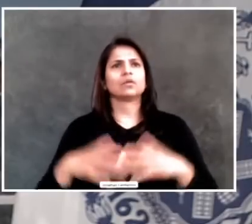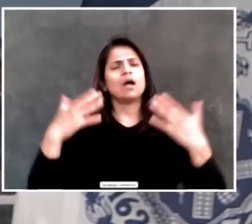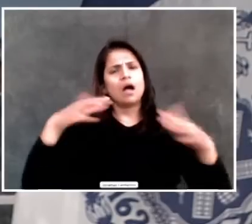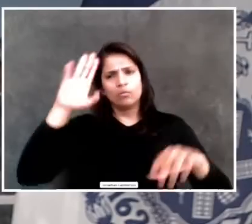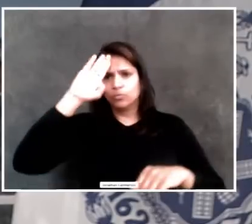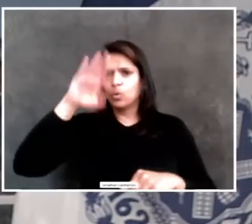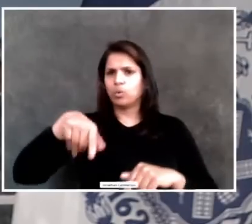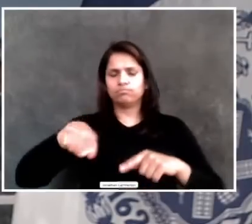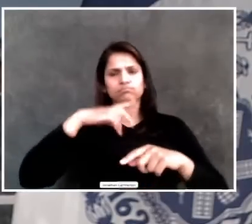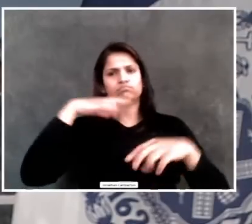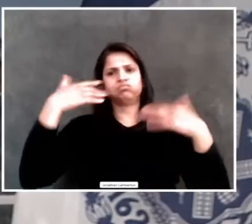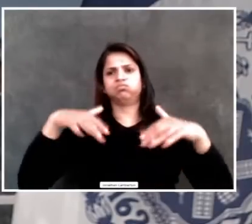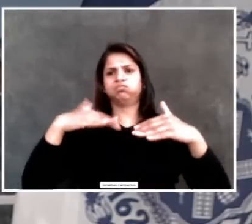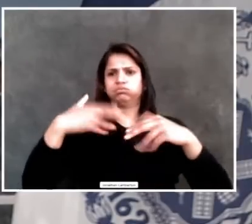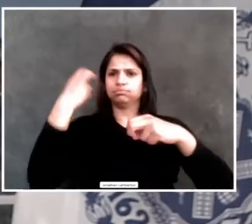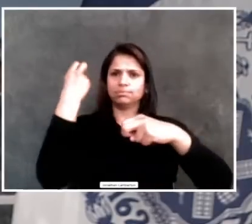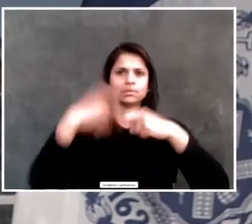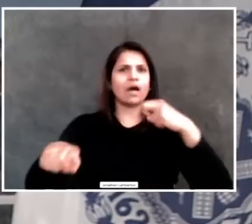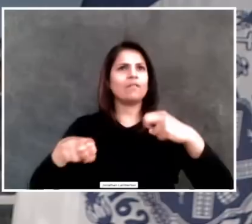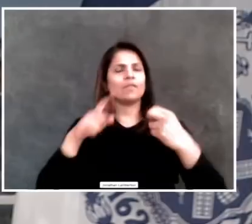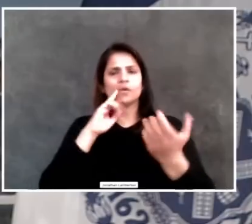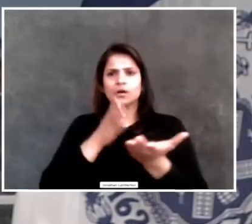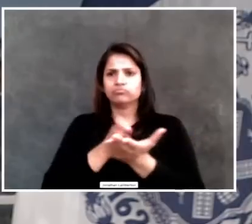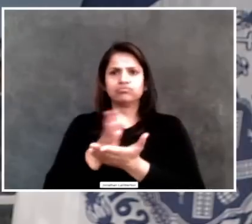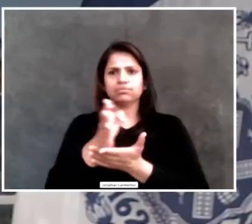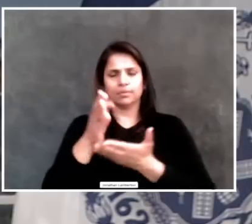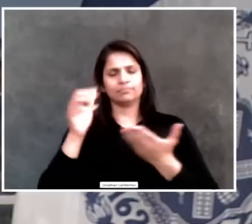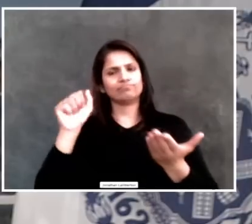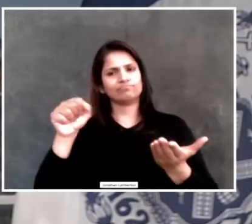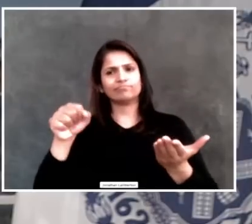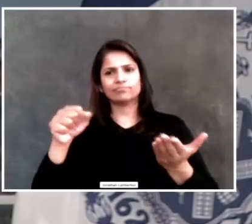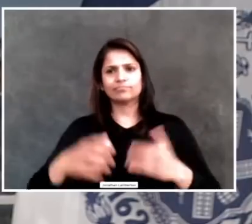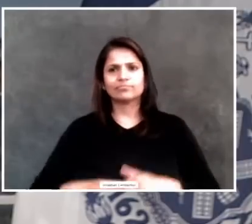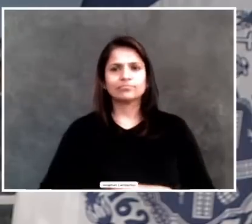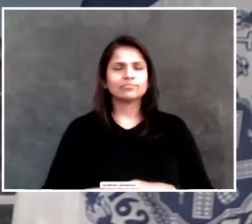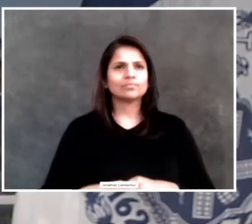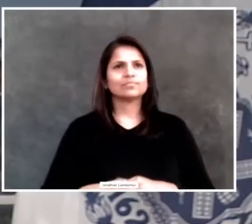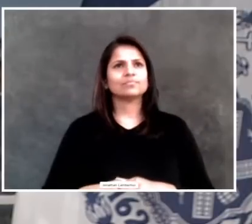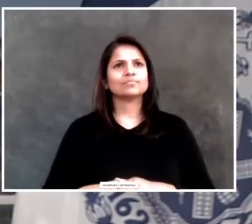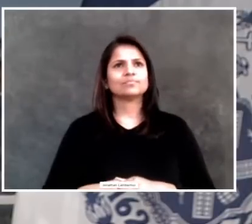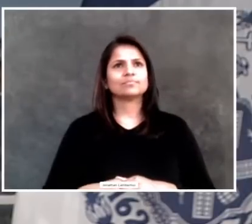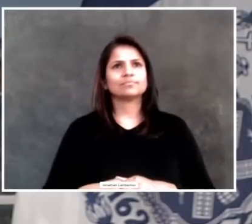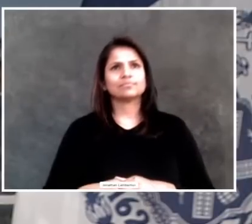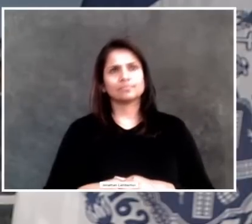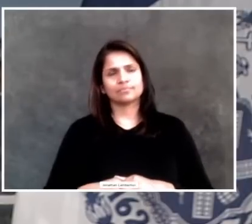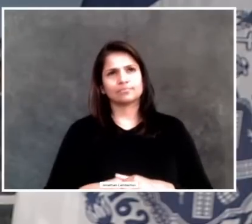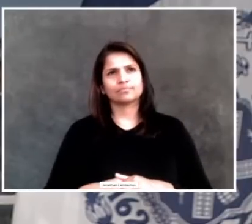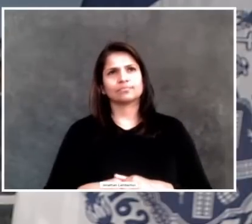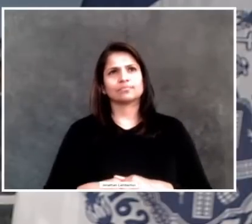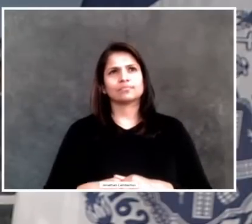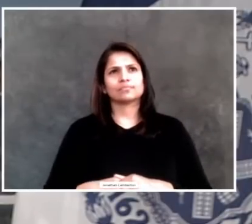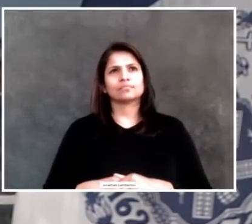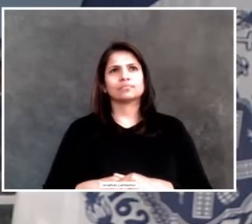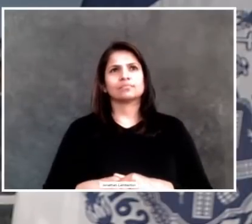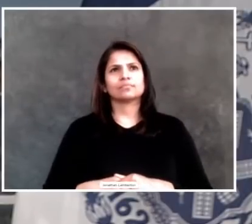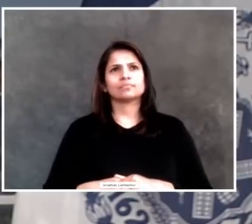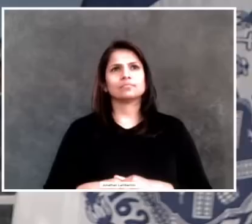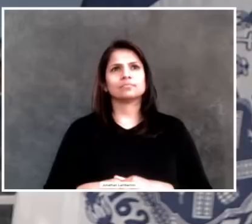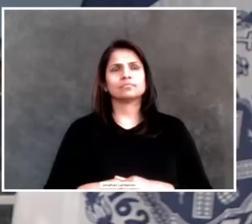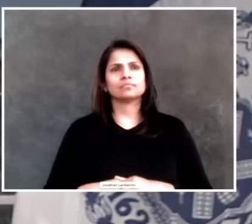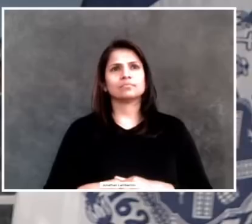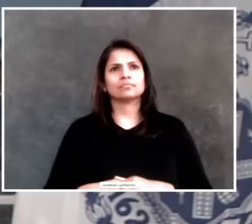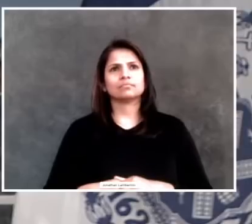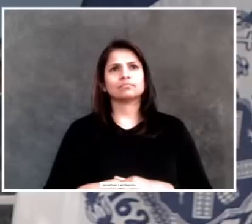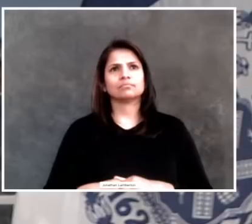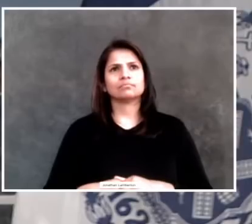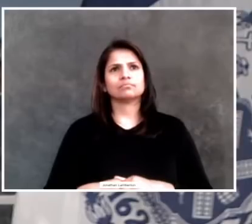dignity. So that's just to let you know, my message is whatever they need that